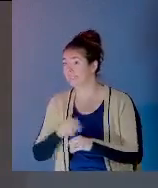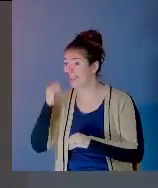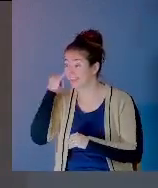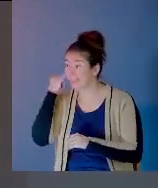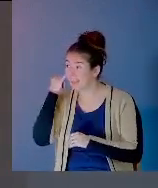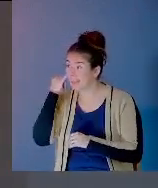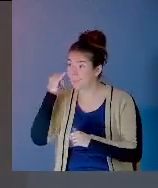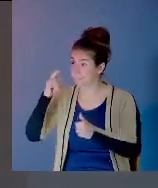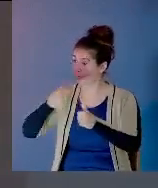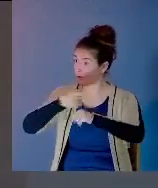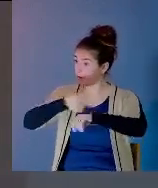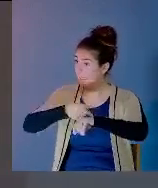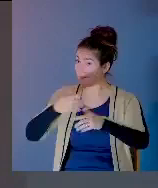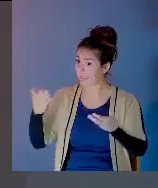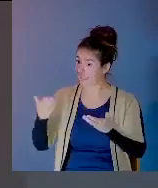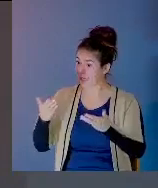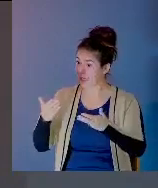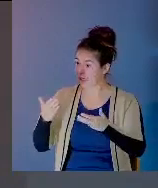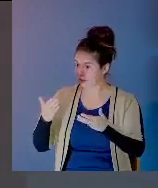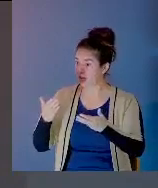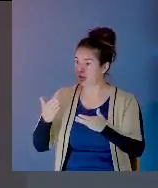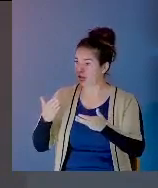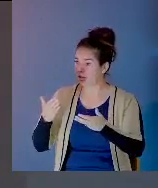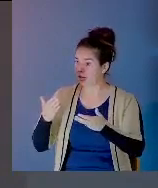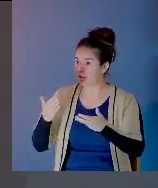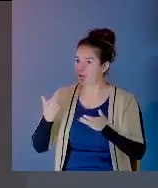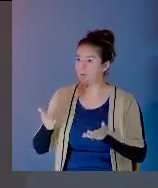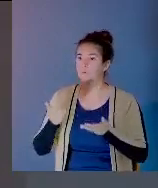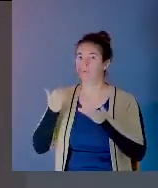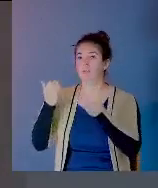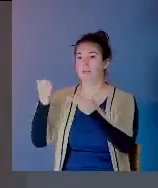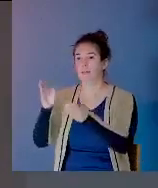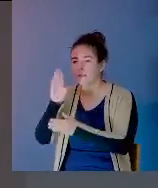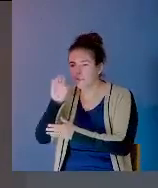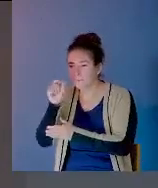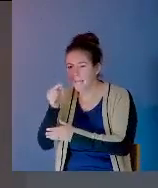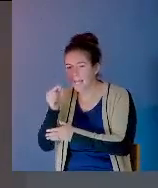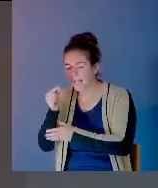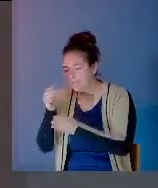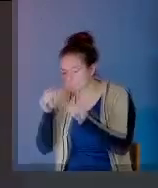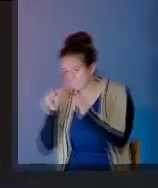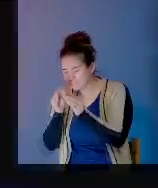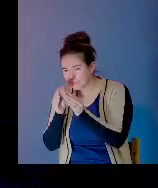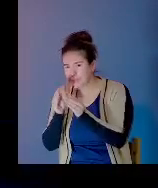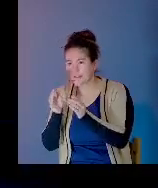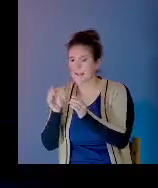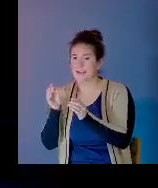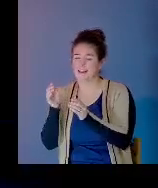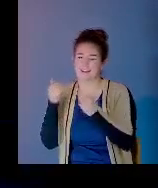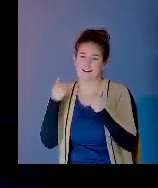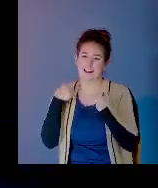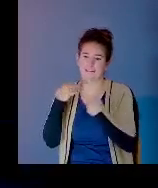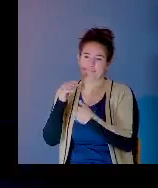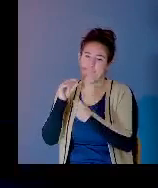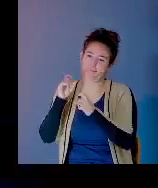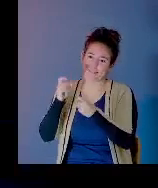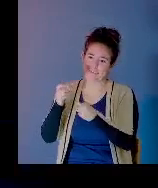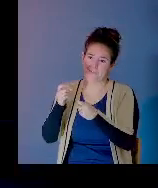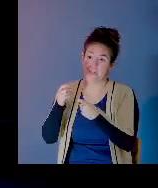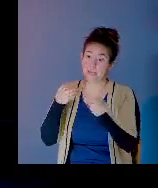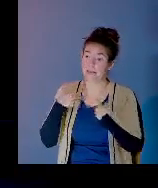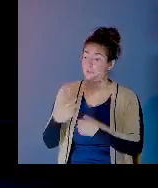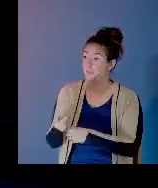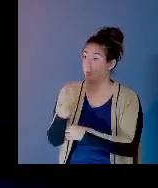have received a small bag with several gifts inside. Among other things, there are also two cards, one pink, one